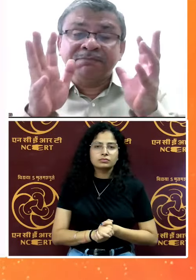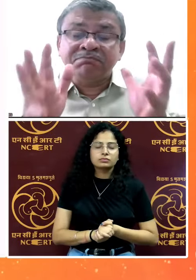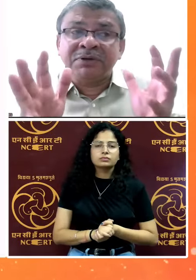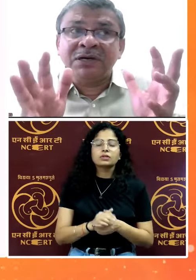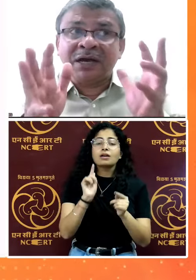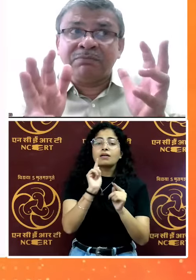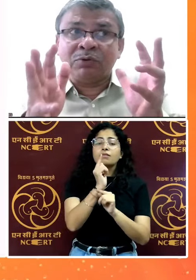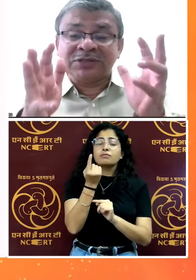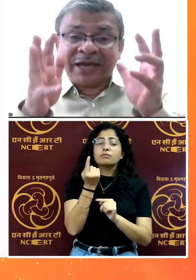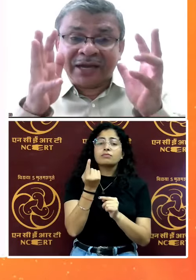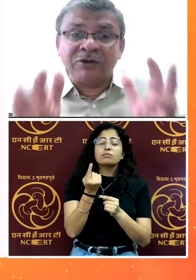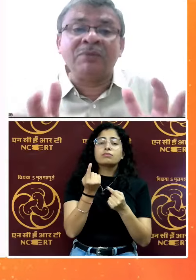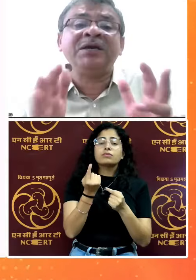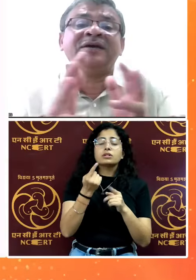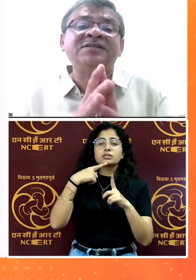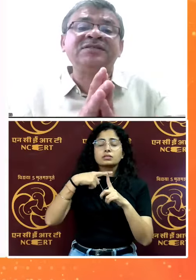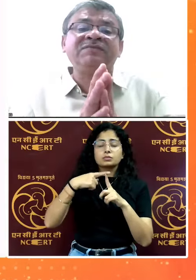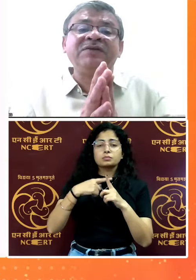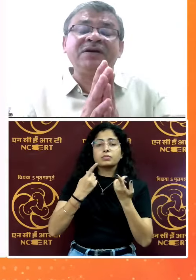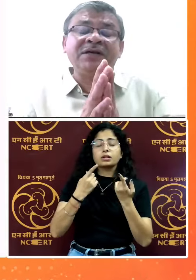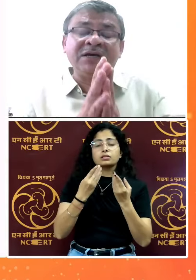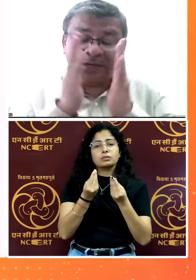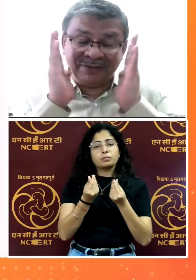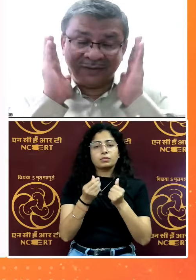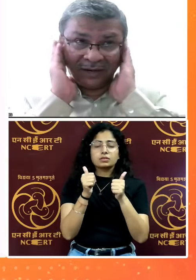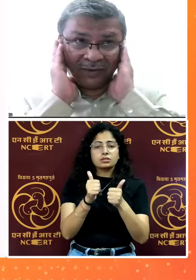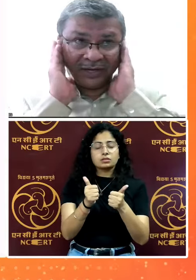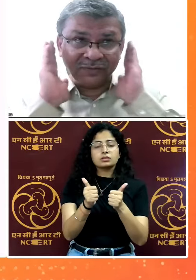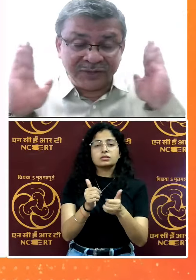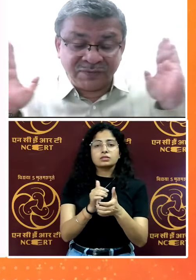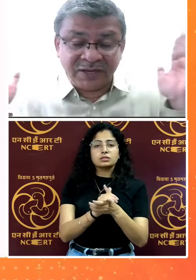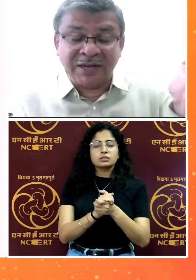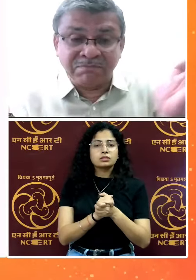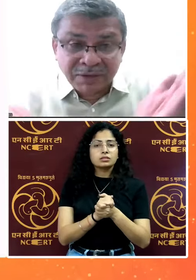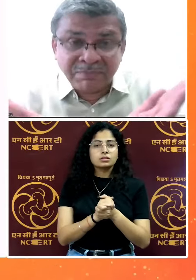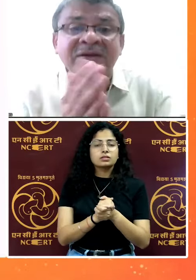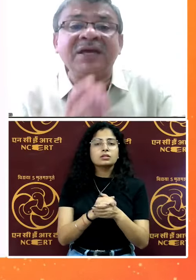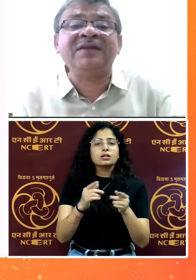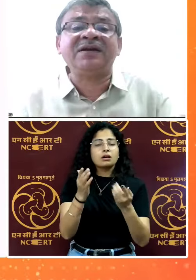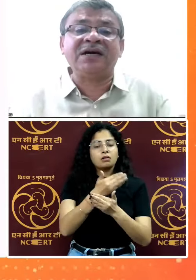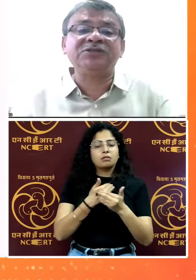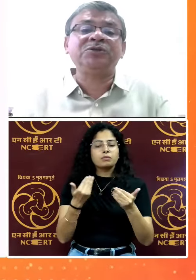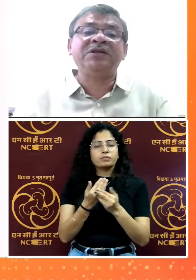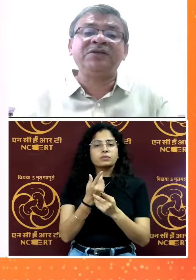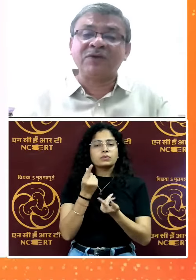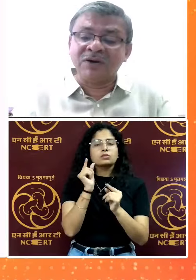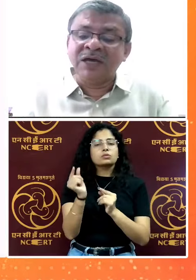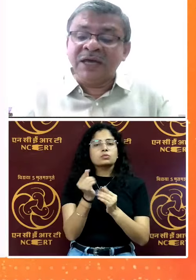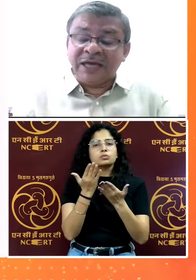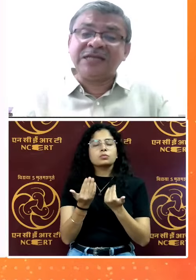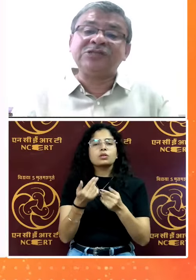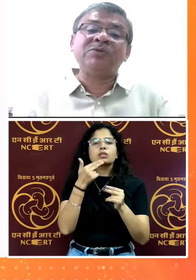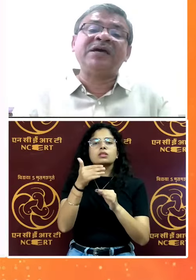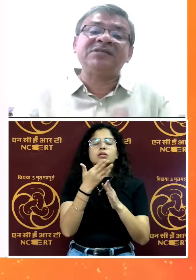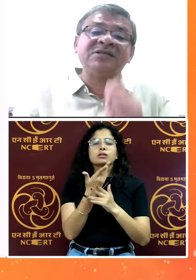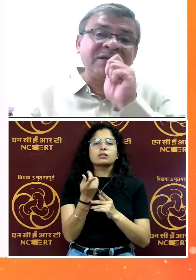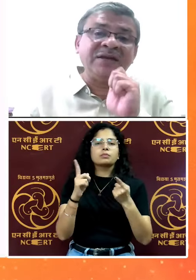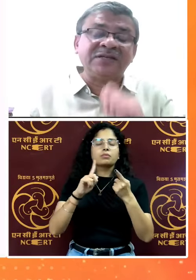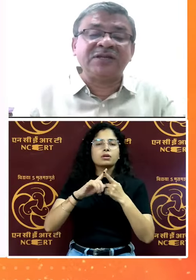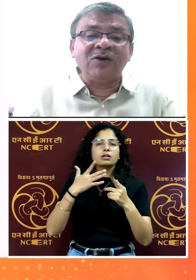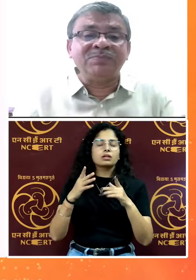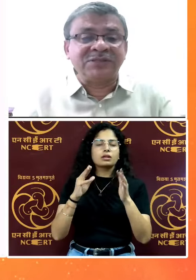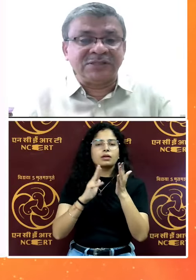and simple and most economic assistive listening device which we can implement in the classroom, it is called